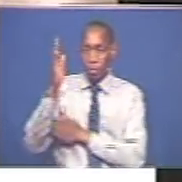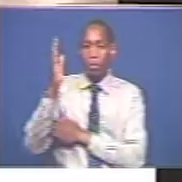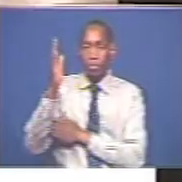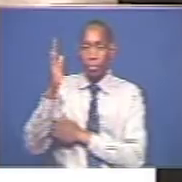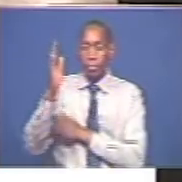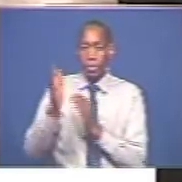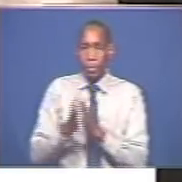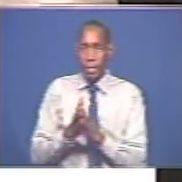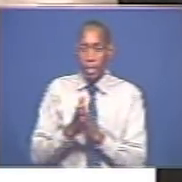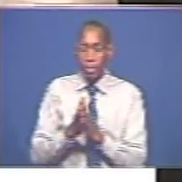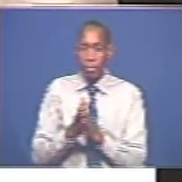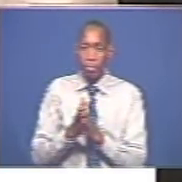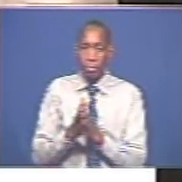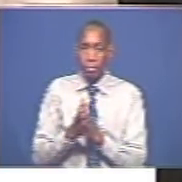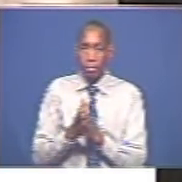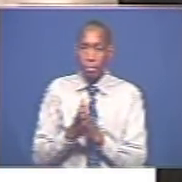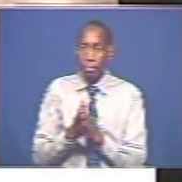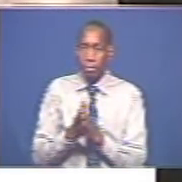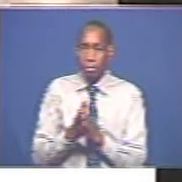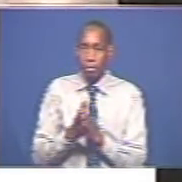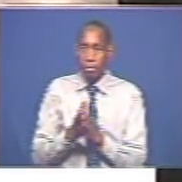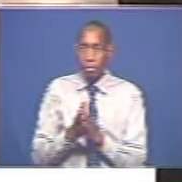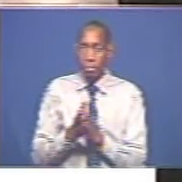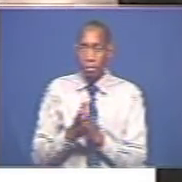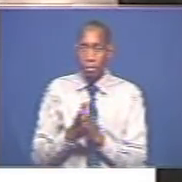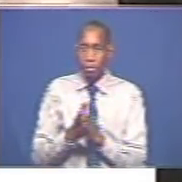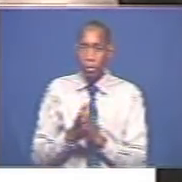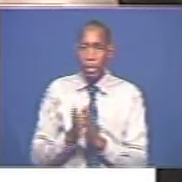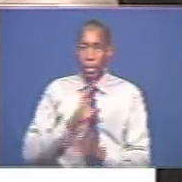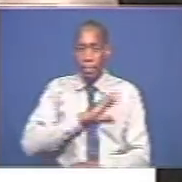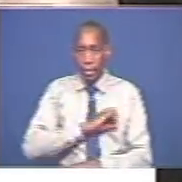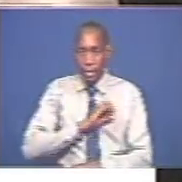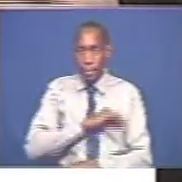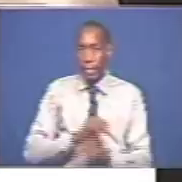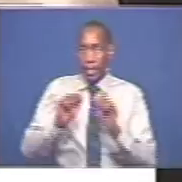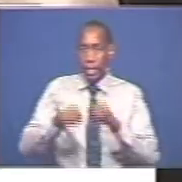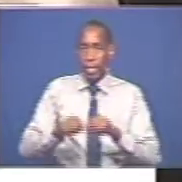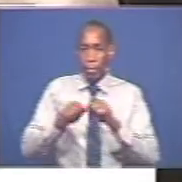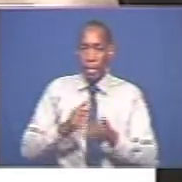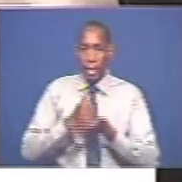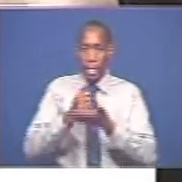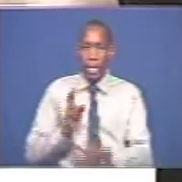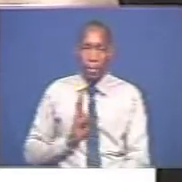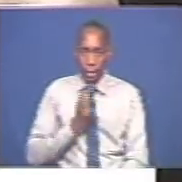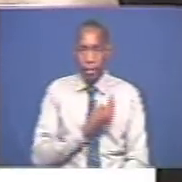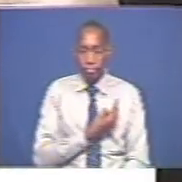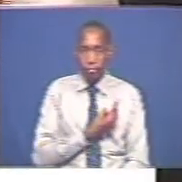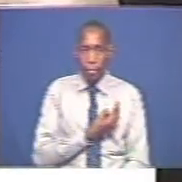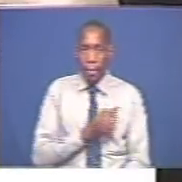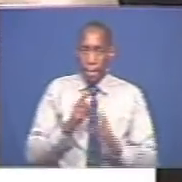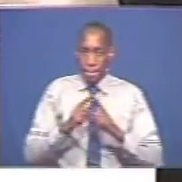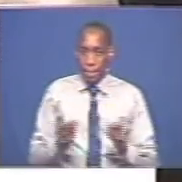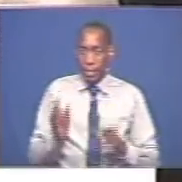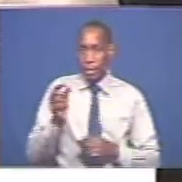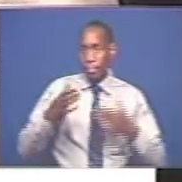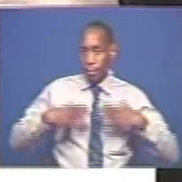mechanisms, mm-hmm. Call them maybe shock absorbers, that are able to carry us through, and so we recover. But for